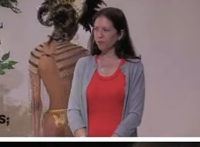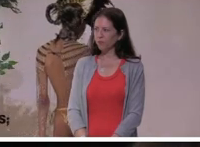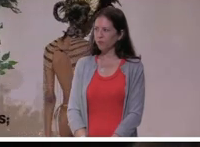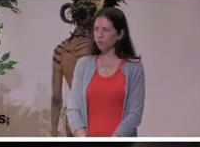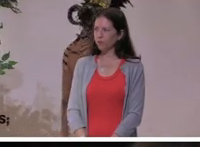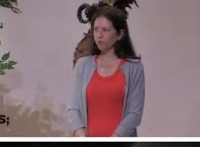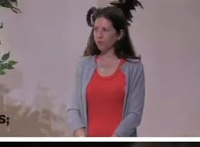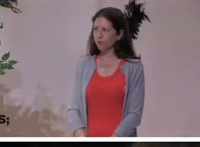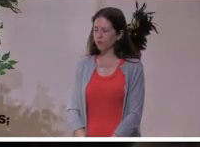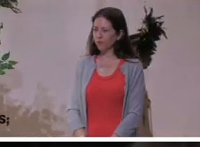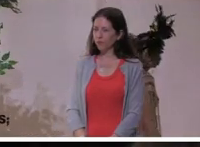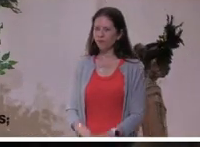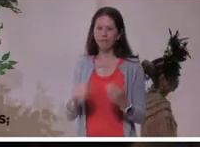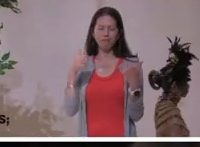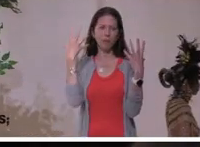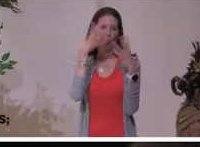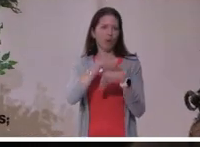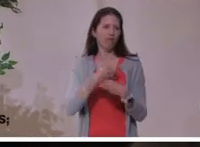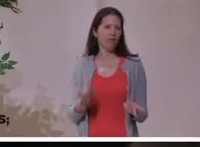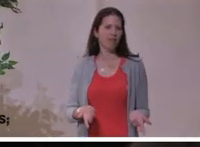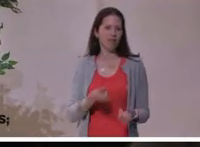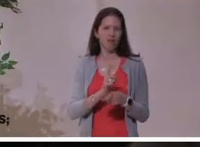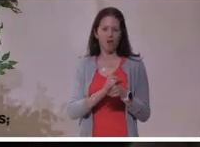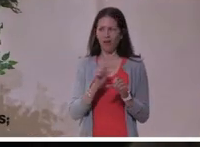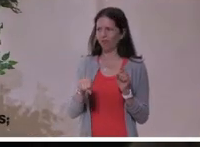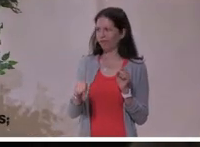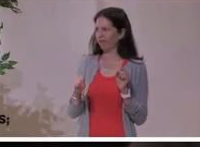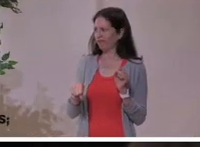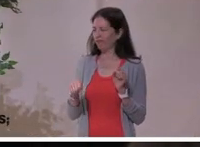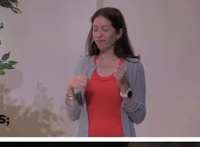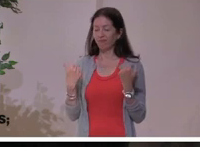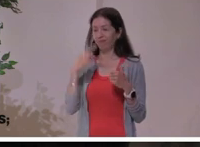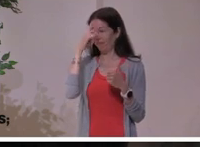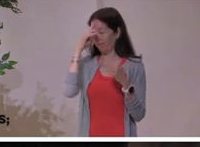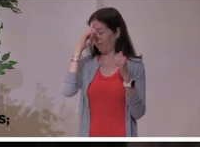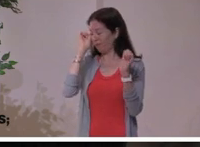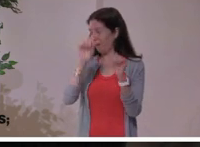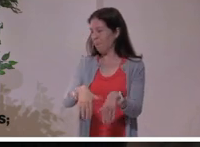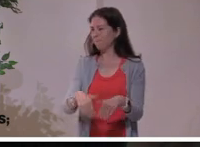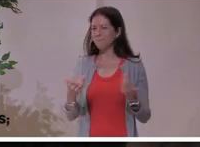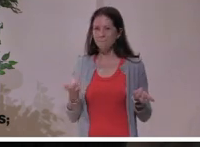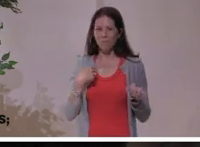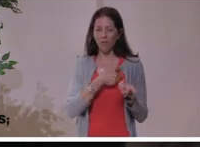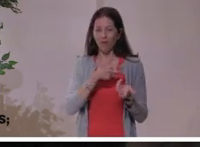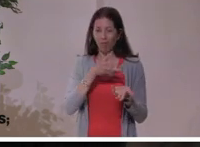I mean, it's beautiful. What can we say? It's mind-blowing. We are speechless up here. Like, really